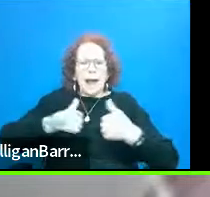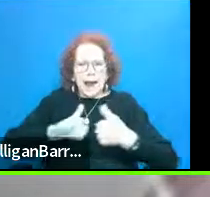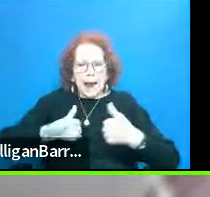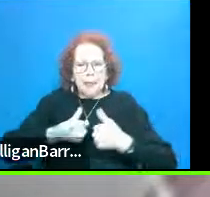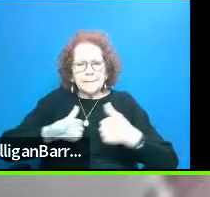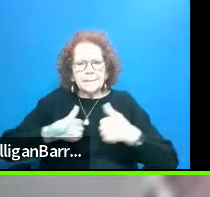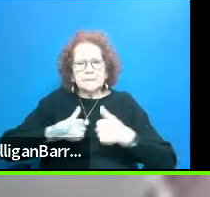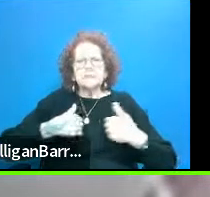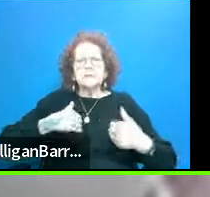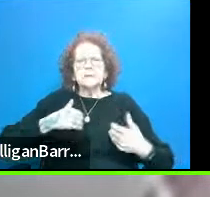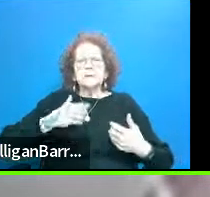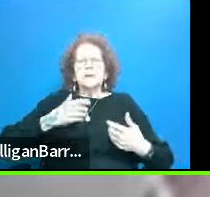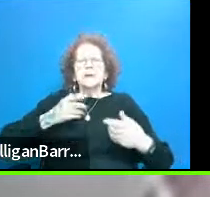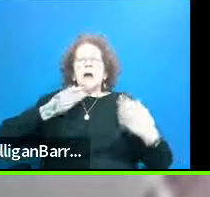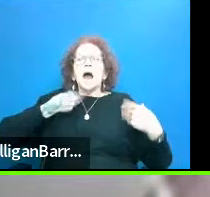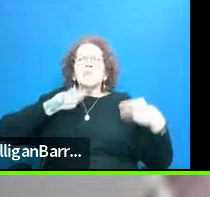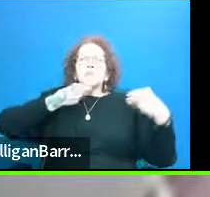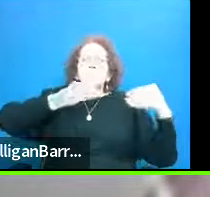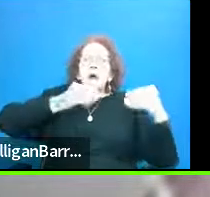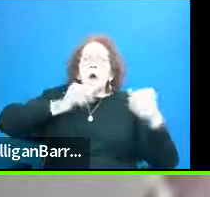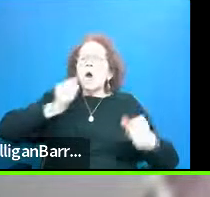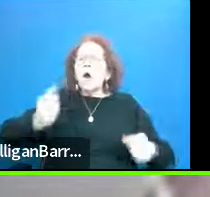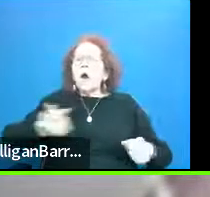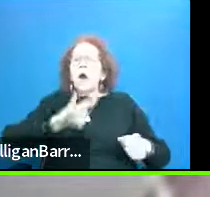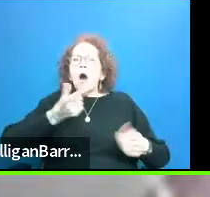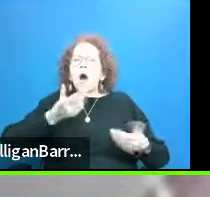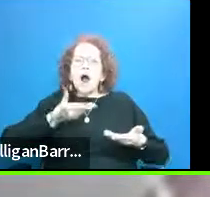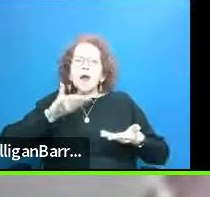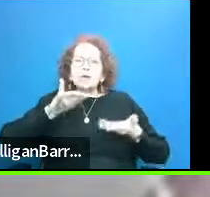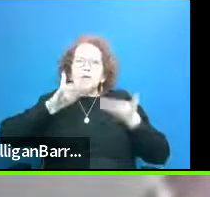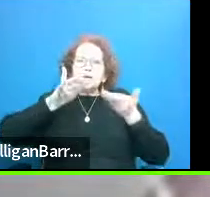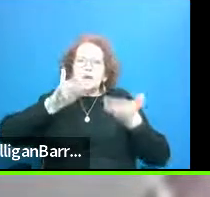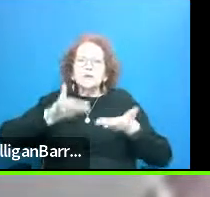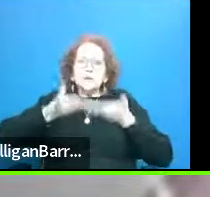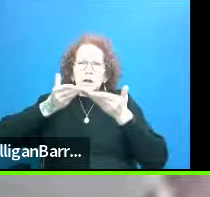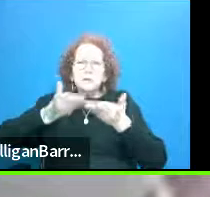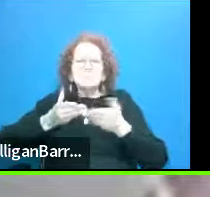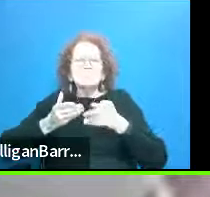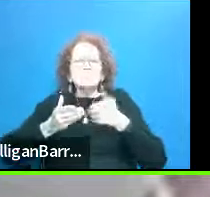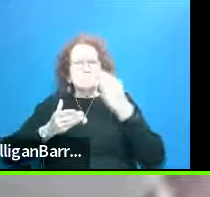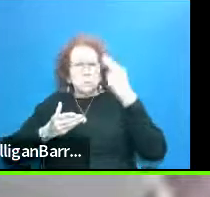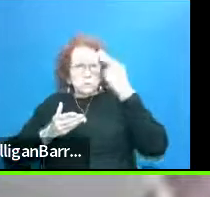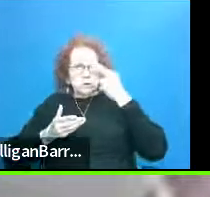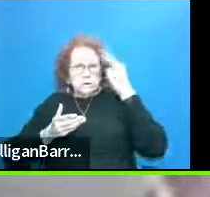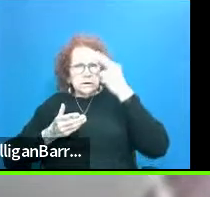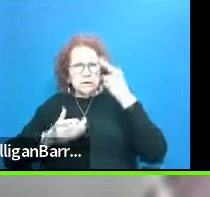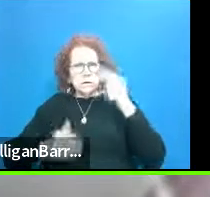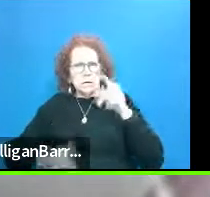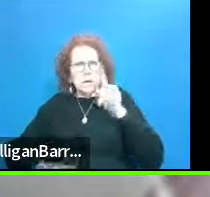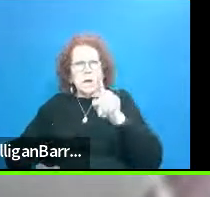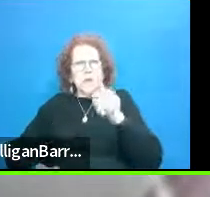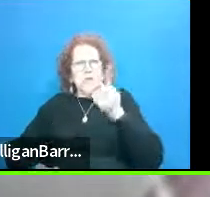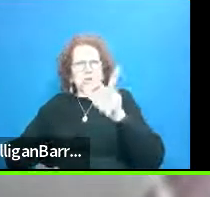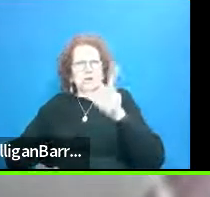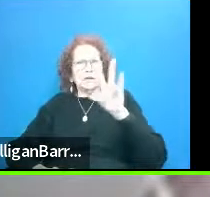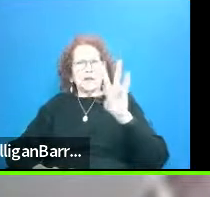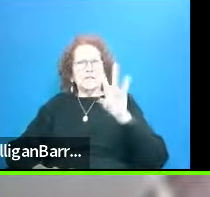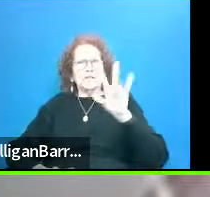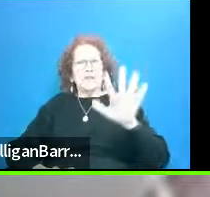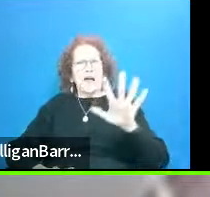the offerings. Because one of the things I didn't realize is introductory number 175, that they actually have a kiosk where you can go in and get your